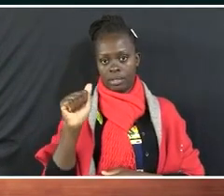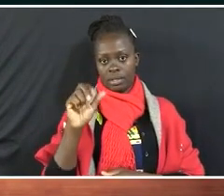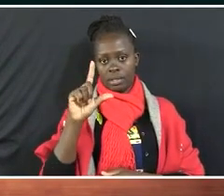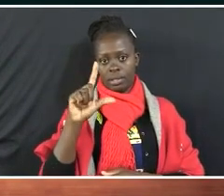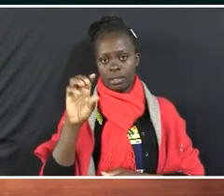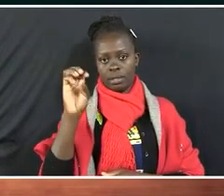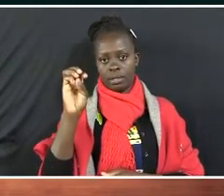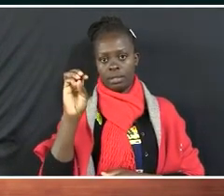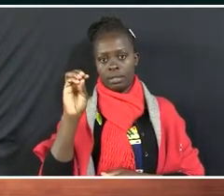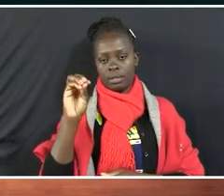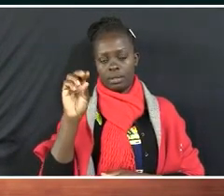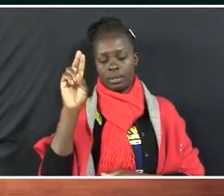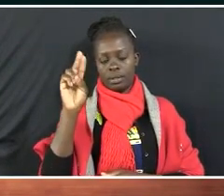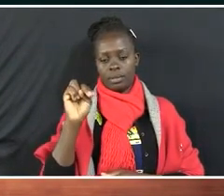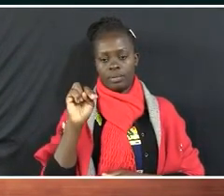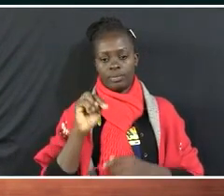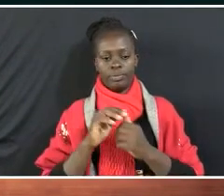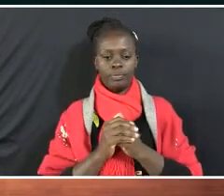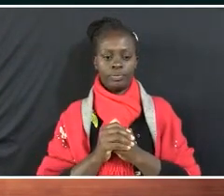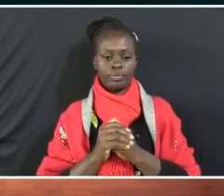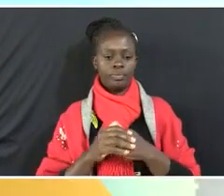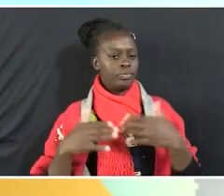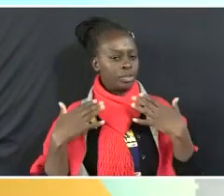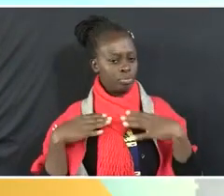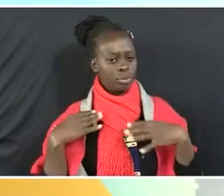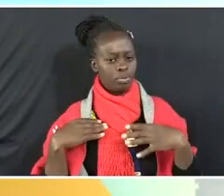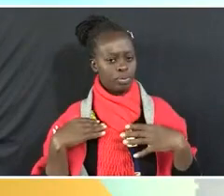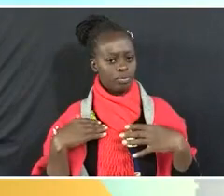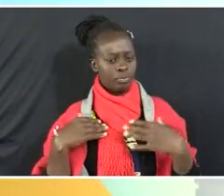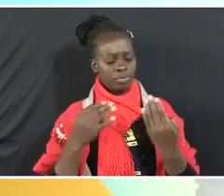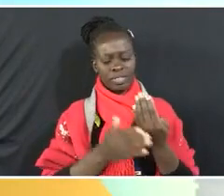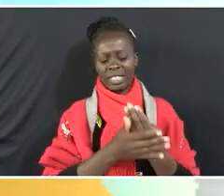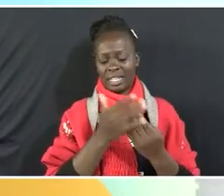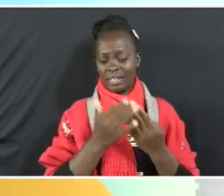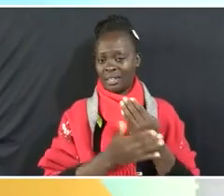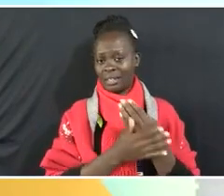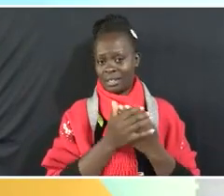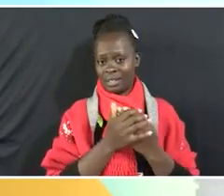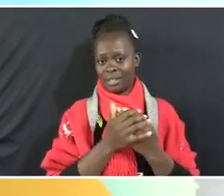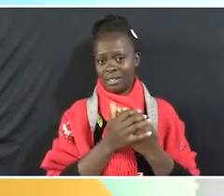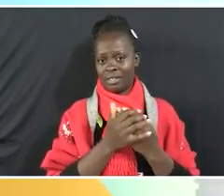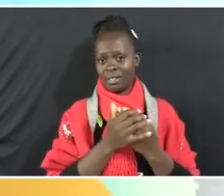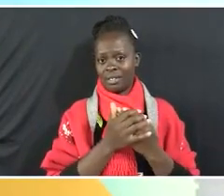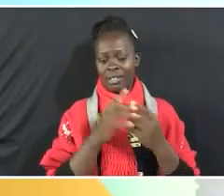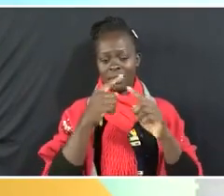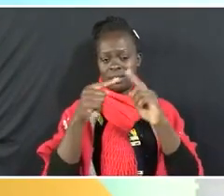men are the ones who are killing the young men. Church, let's take care of the young ones.